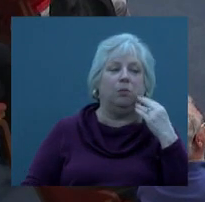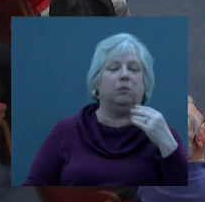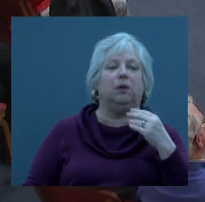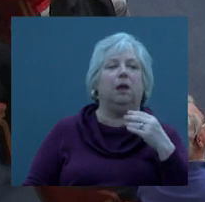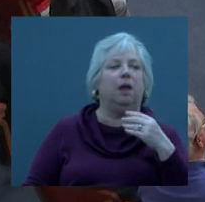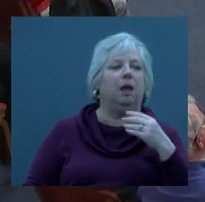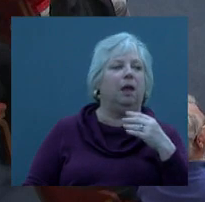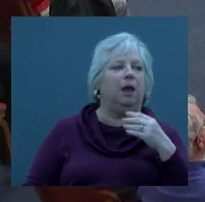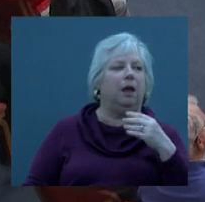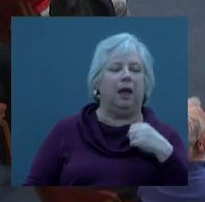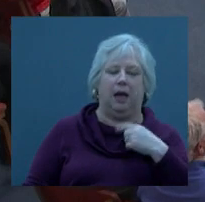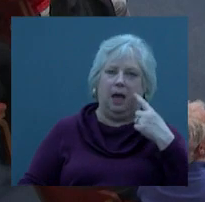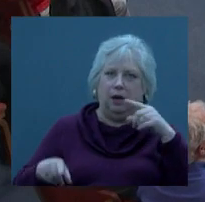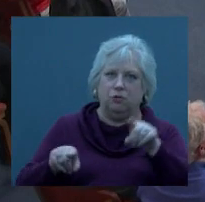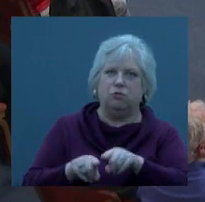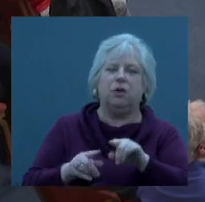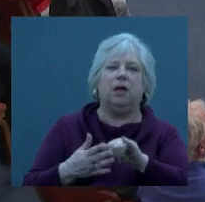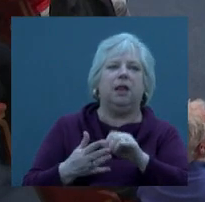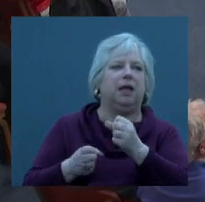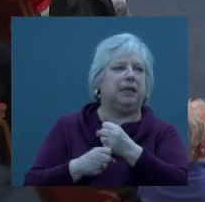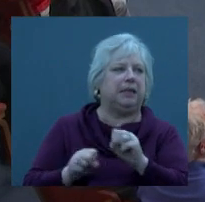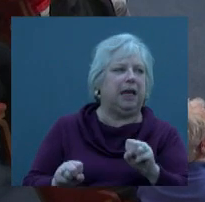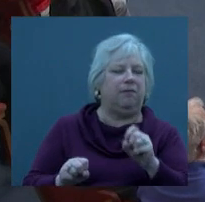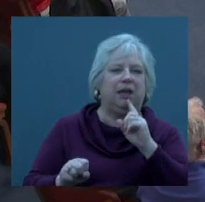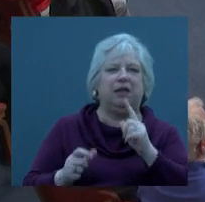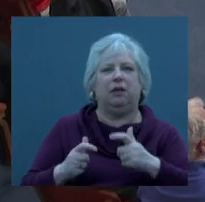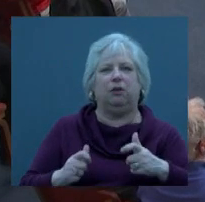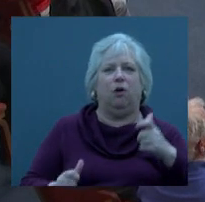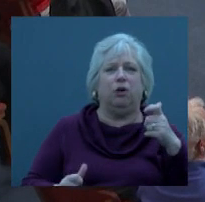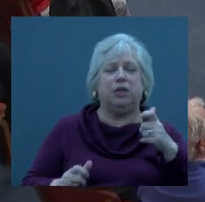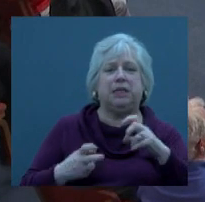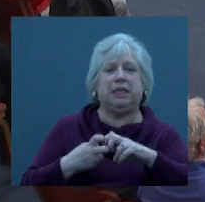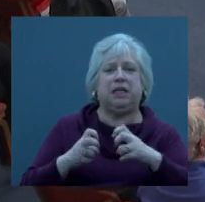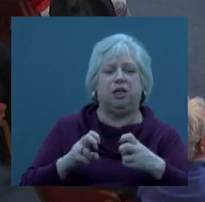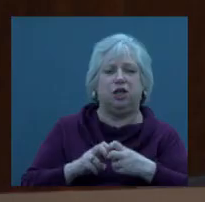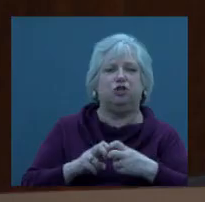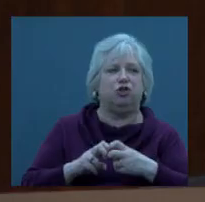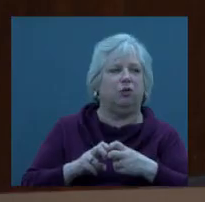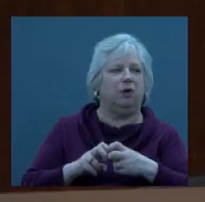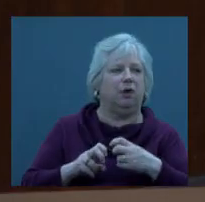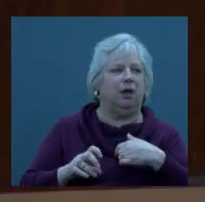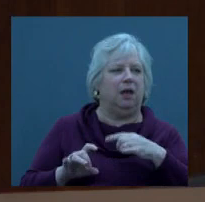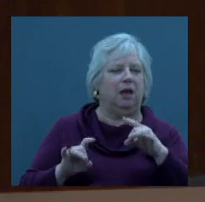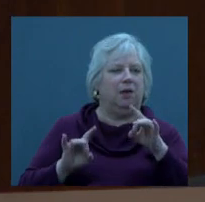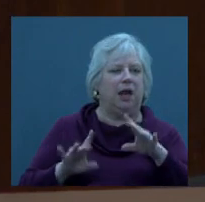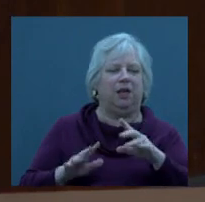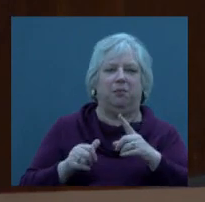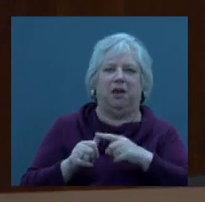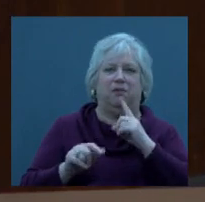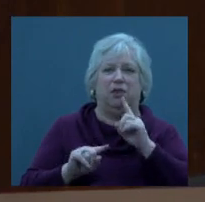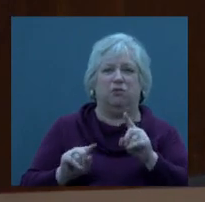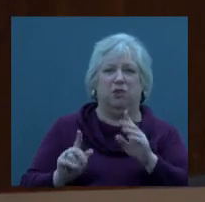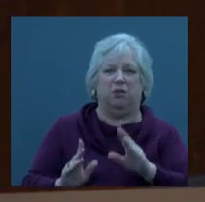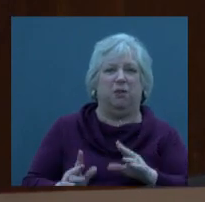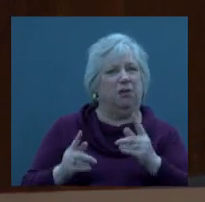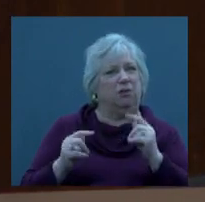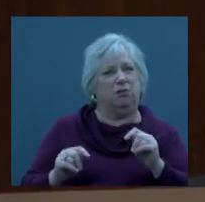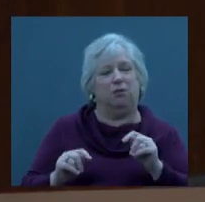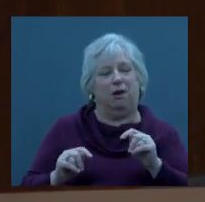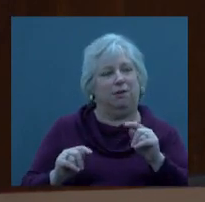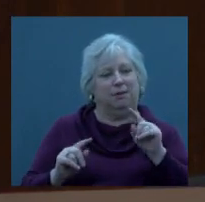I agree that safety, I believe, is the largest issue. I would hate to be a first responder trying